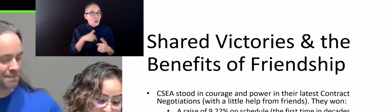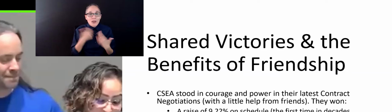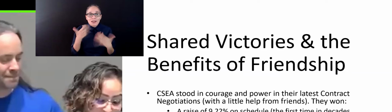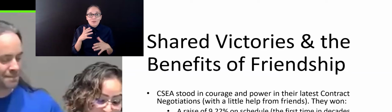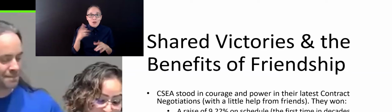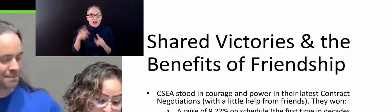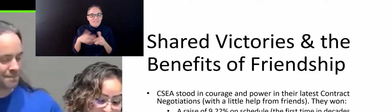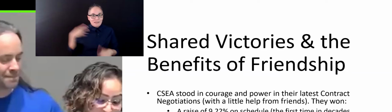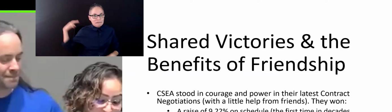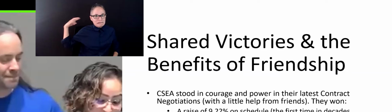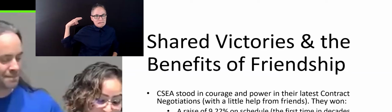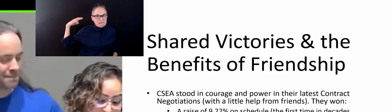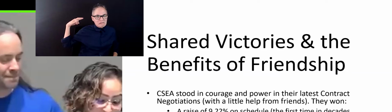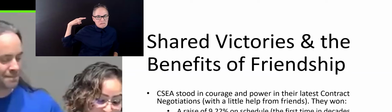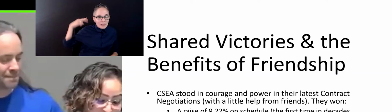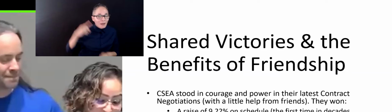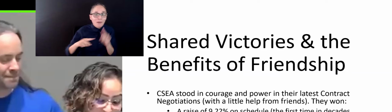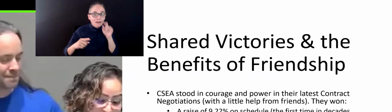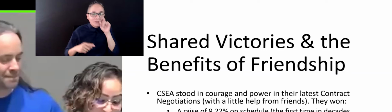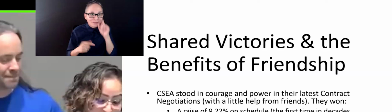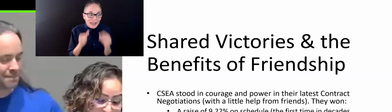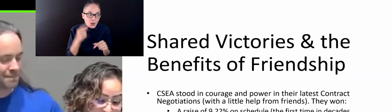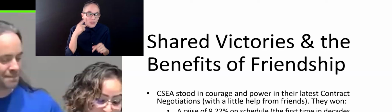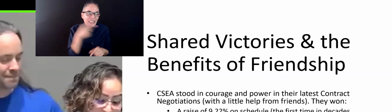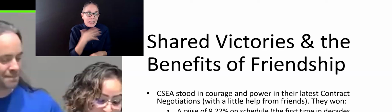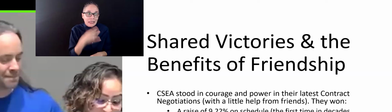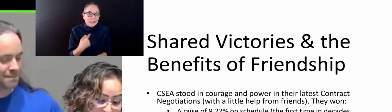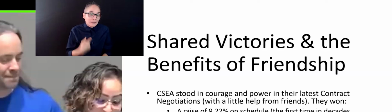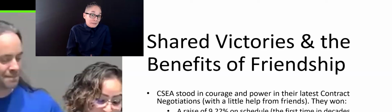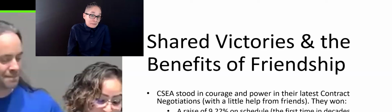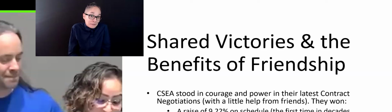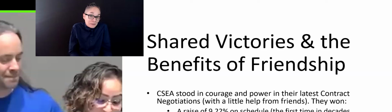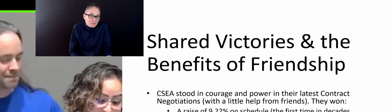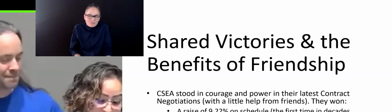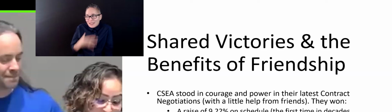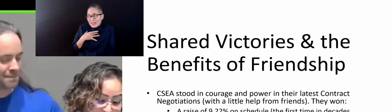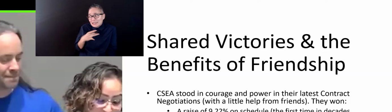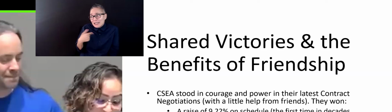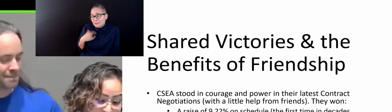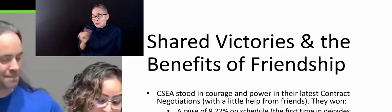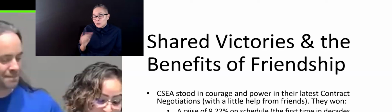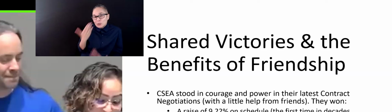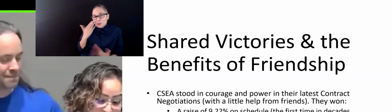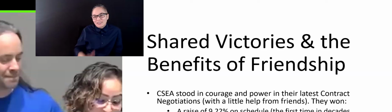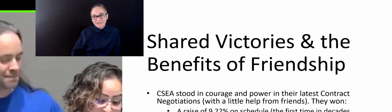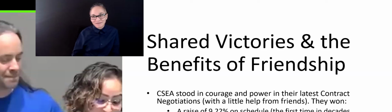there. and stuff. Yeah. Nice. So I don't think he likes me anymore. He doesn't like me anymore either. I don't know why.